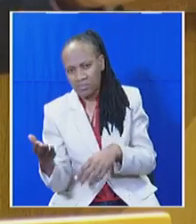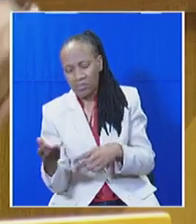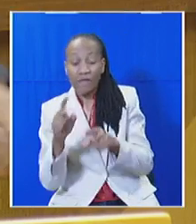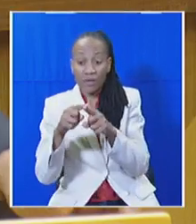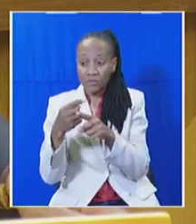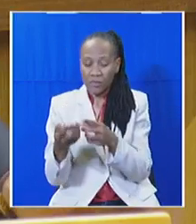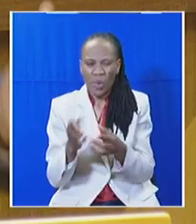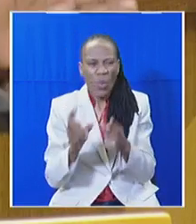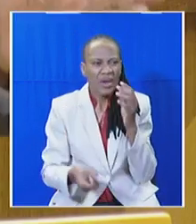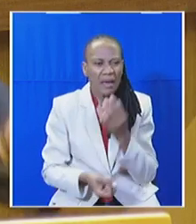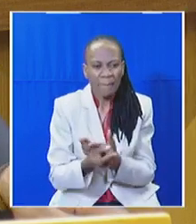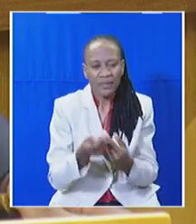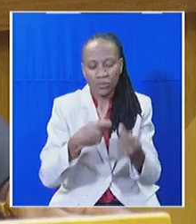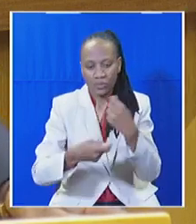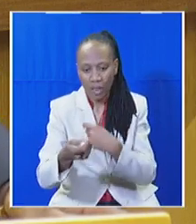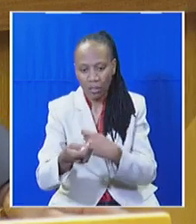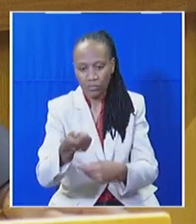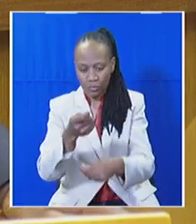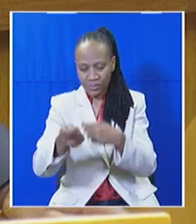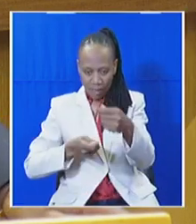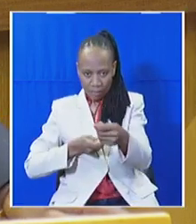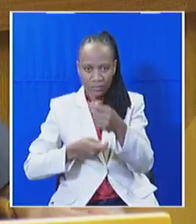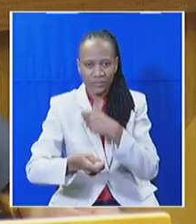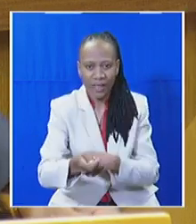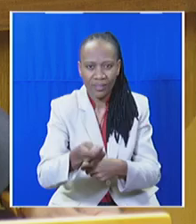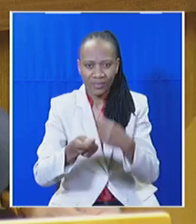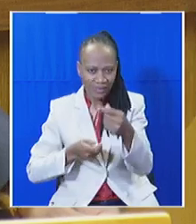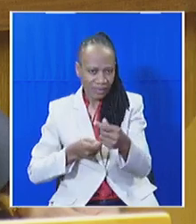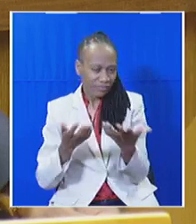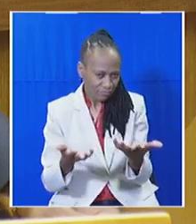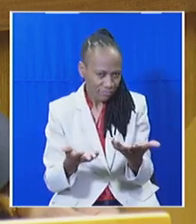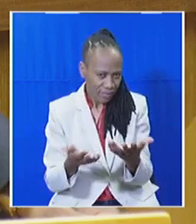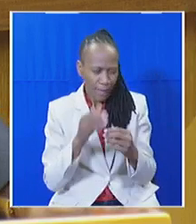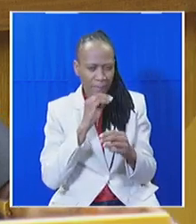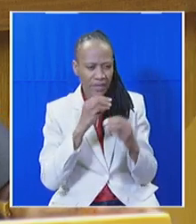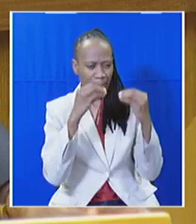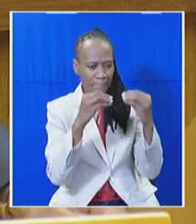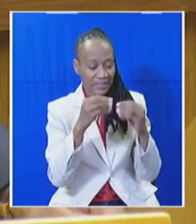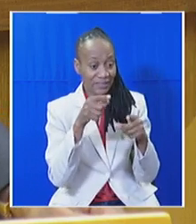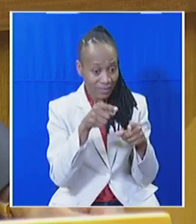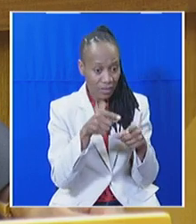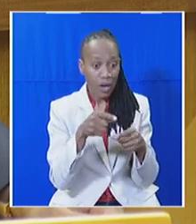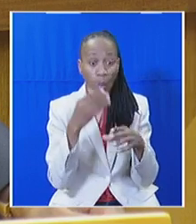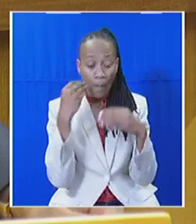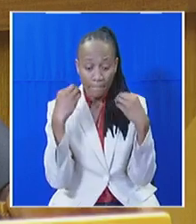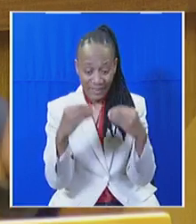it goes out or in, the company we are quoting is a company that has been mining here, still mining,